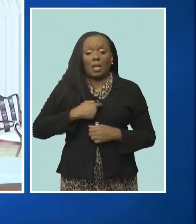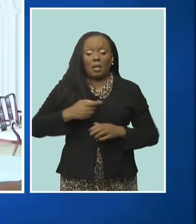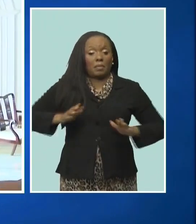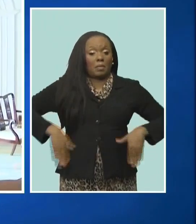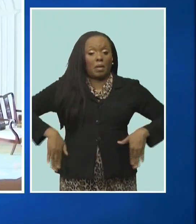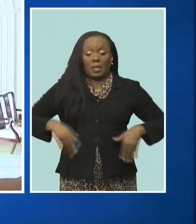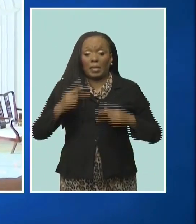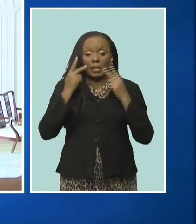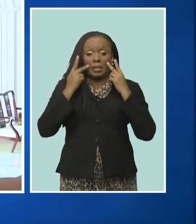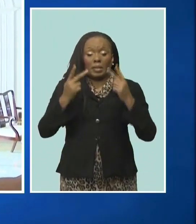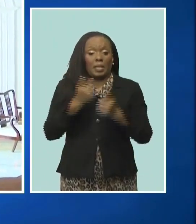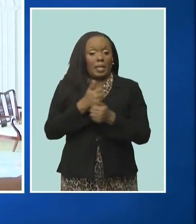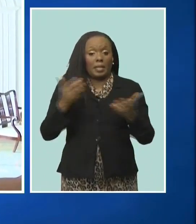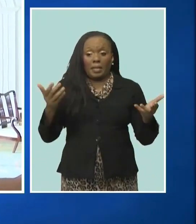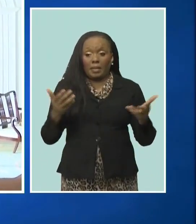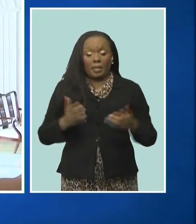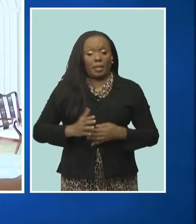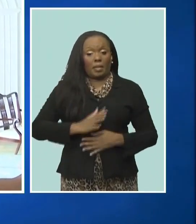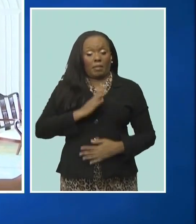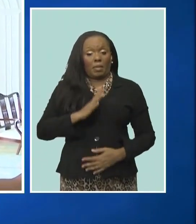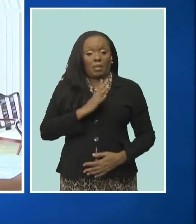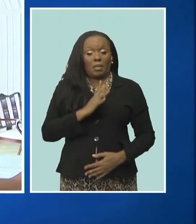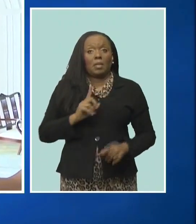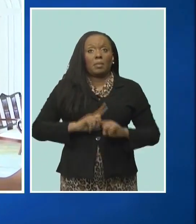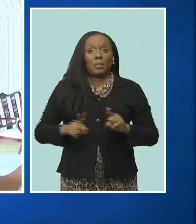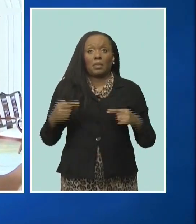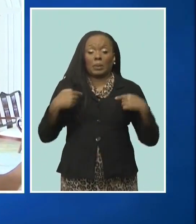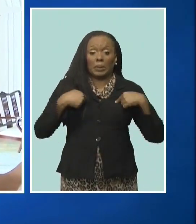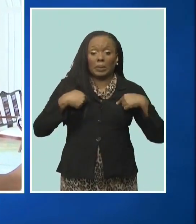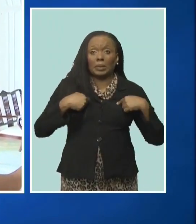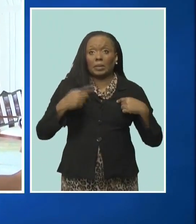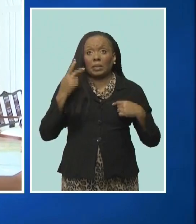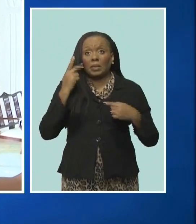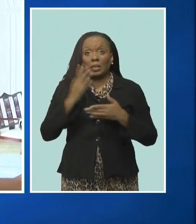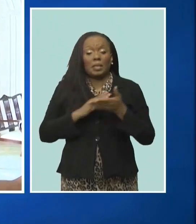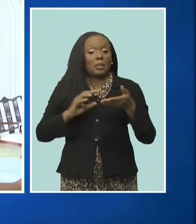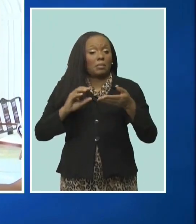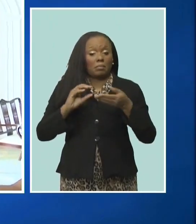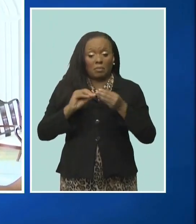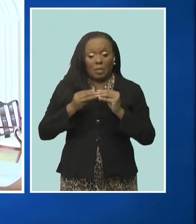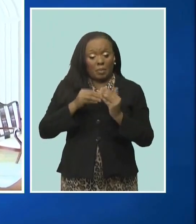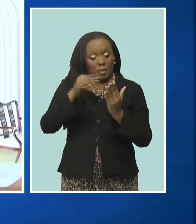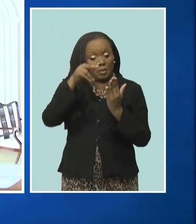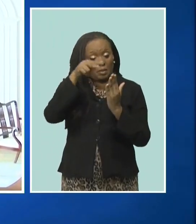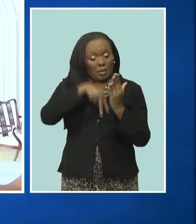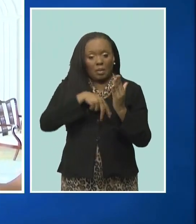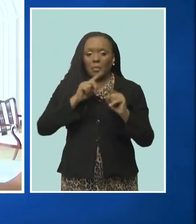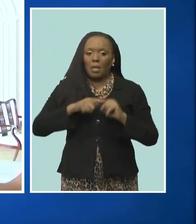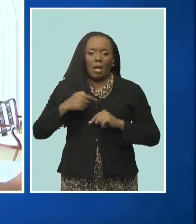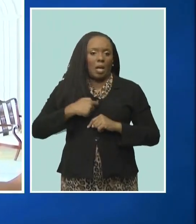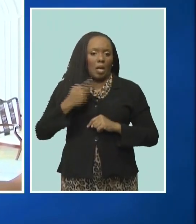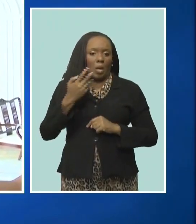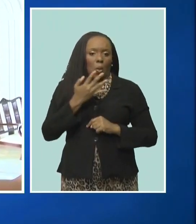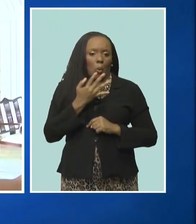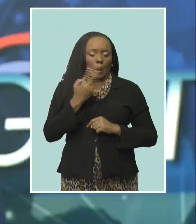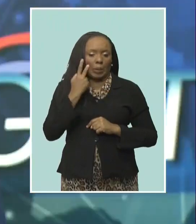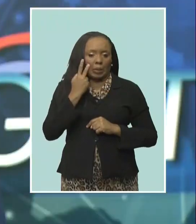yet, but I, like the rest of the world, have seen some numbers, and I will wait to see when I see anything that is